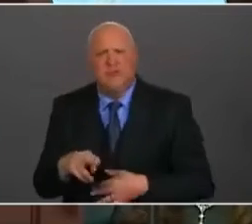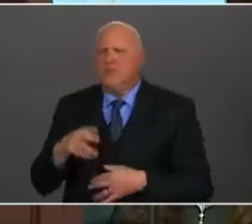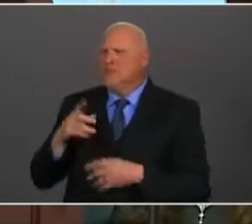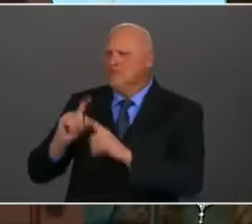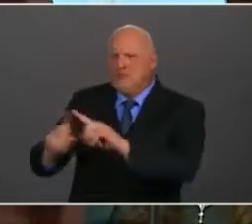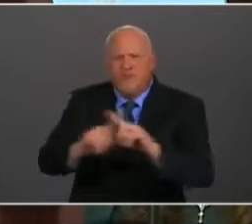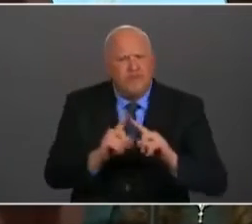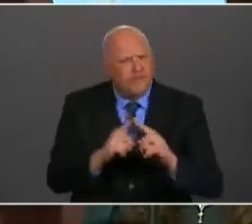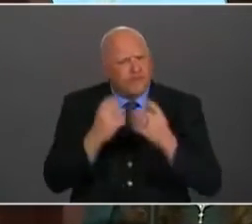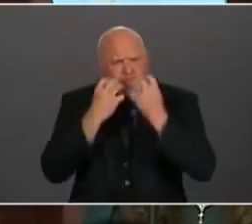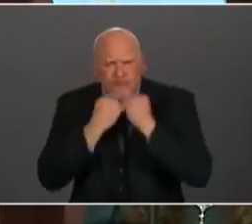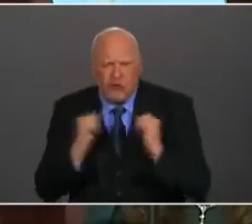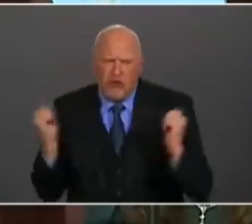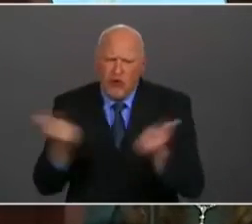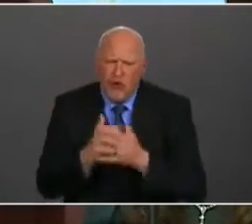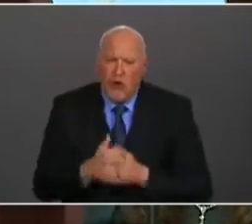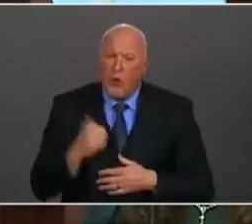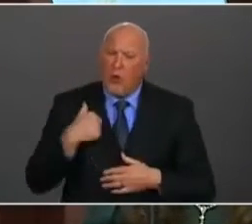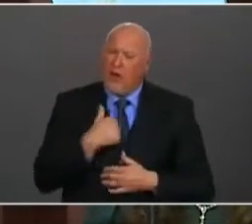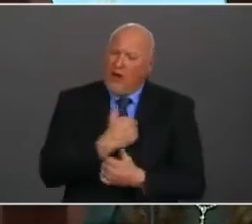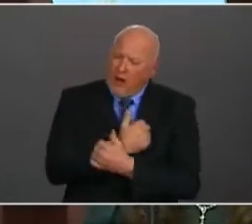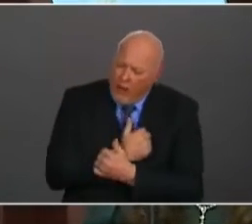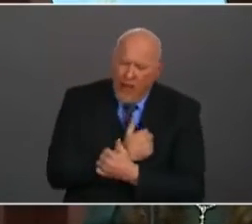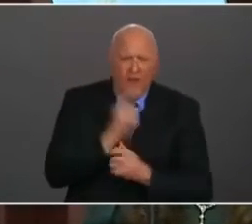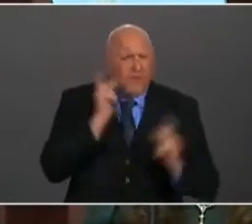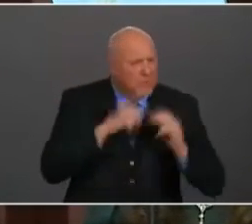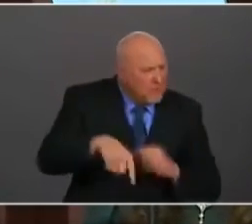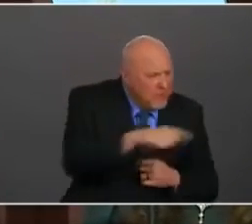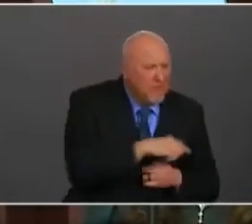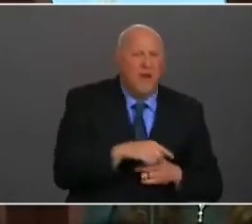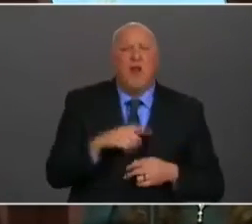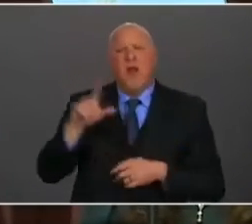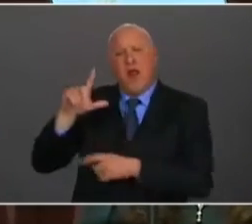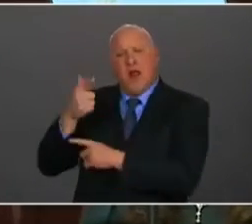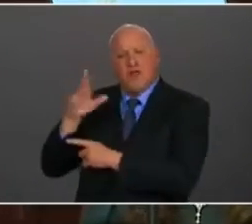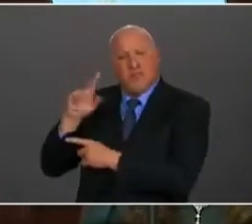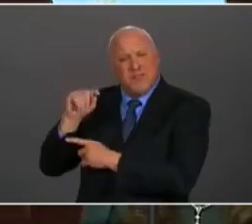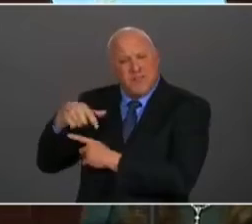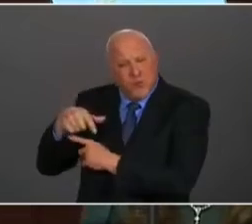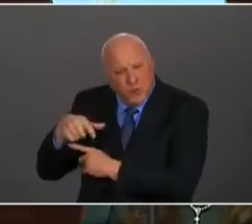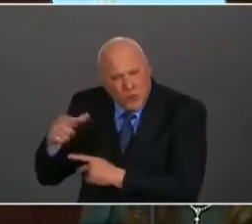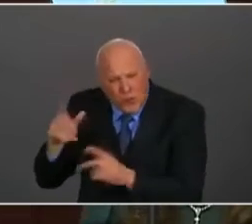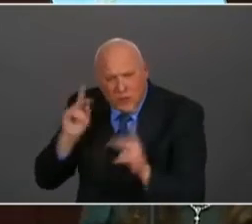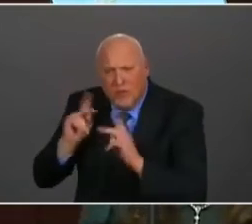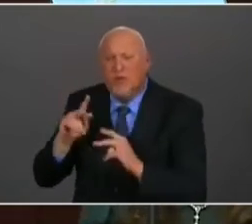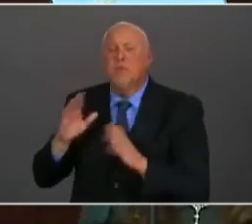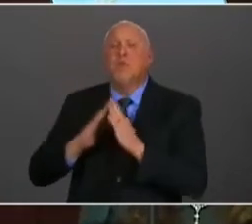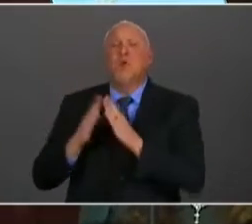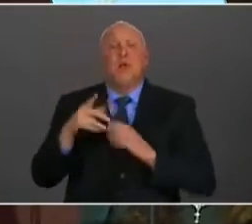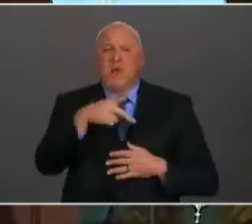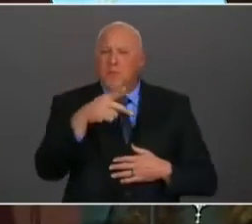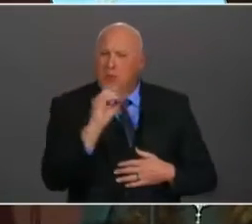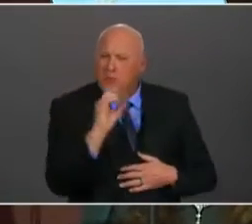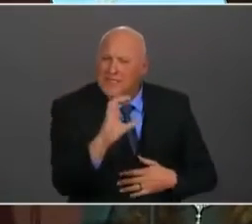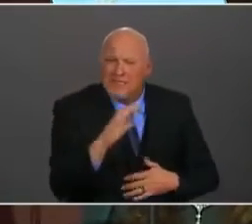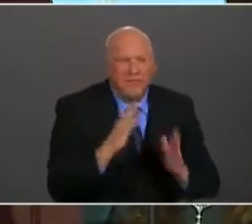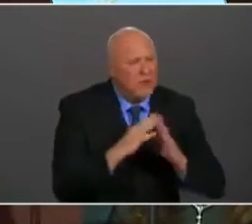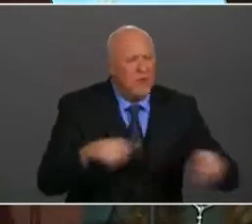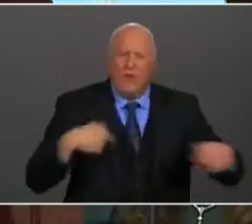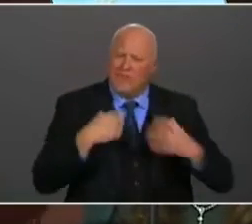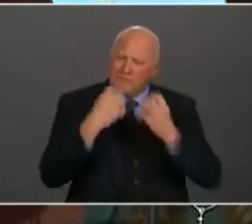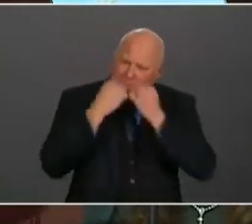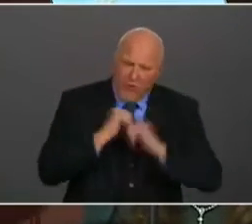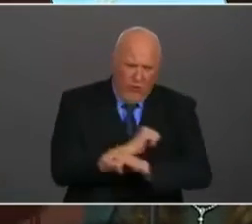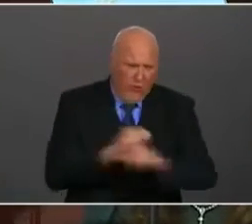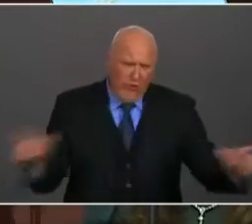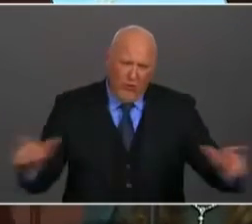in the future and wisely don't spend beyond our means, even saving for rainy days. We share a love